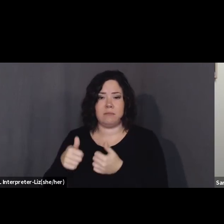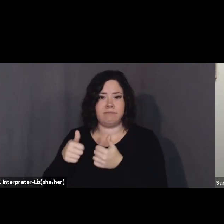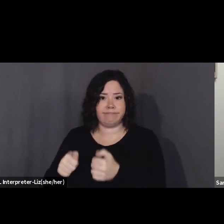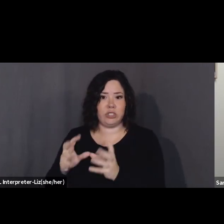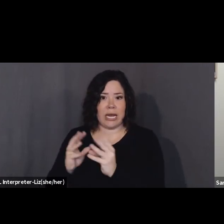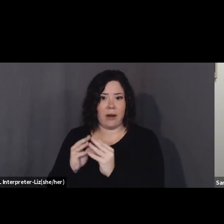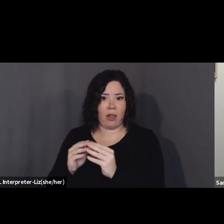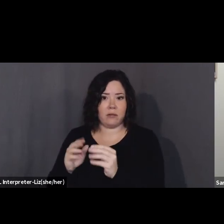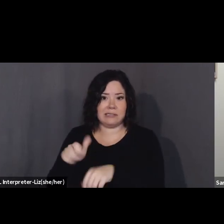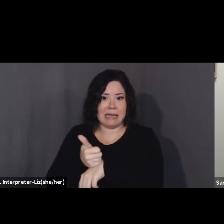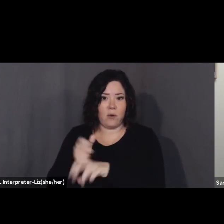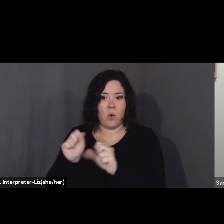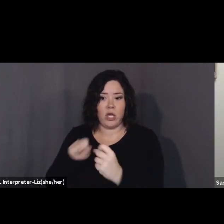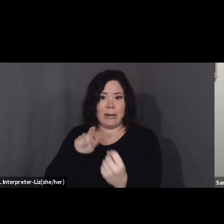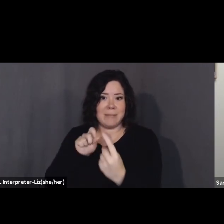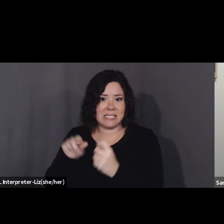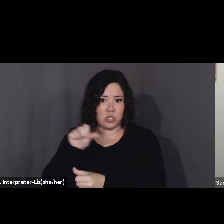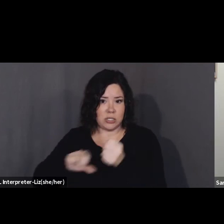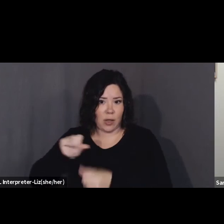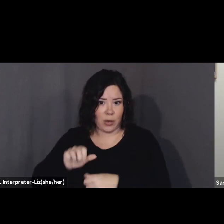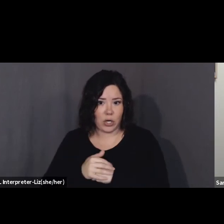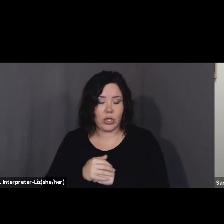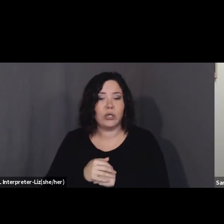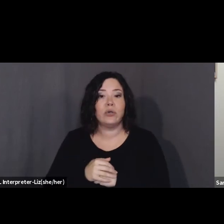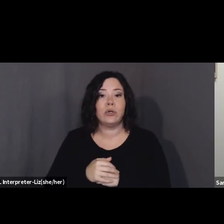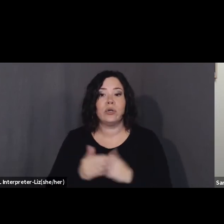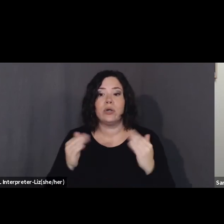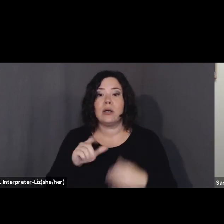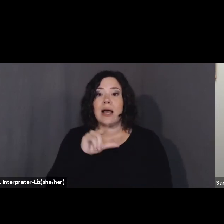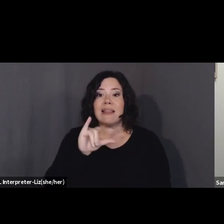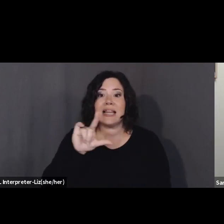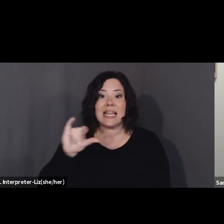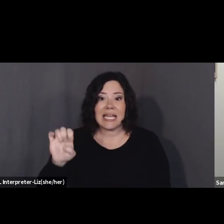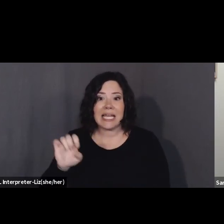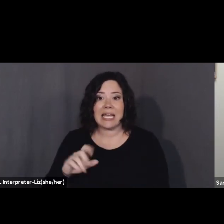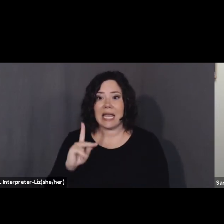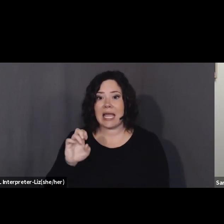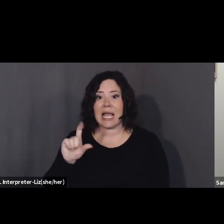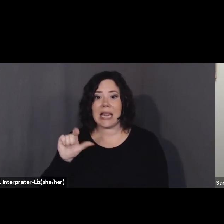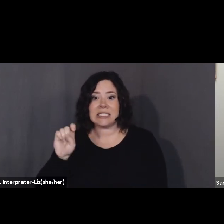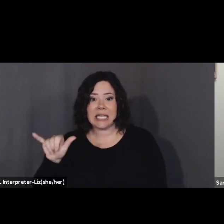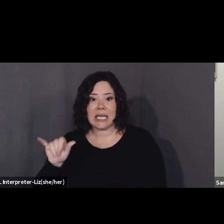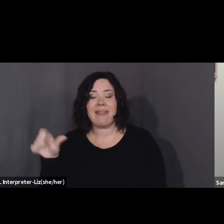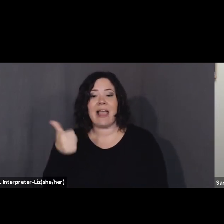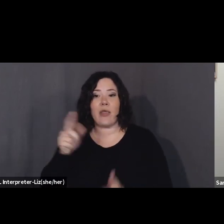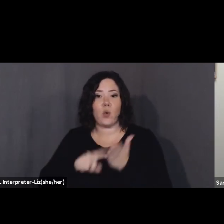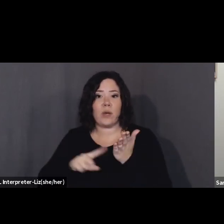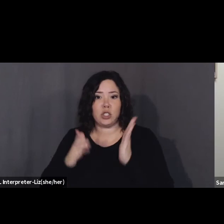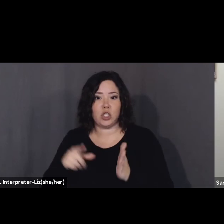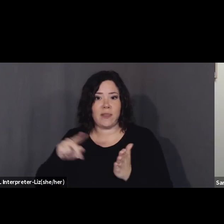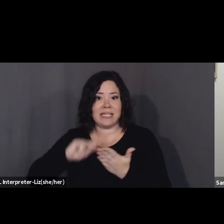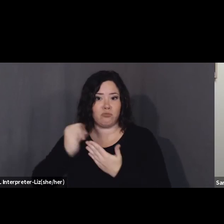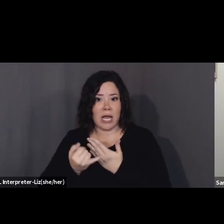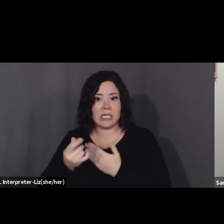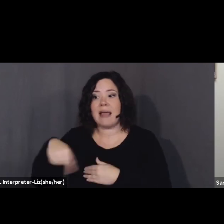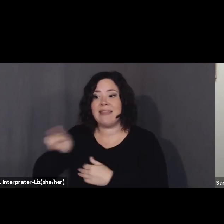then Lily and Kelsey, who are the other researcher on this project, we would meet with them individually as a center, just to kind of